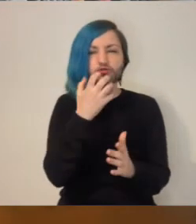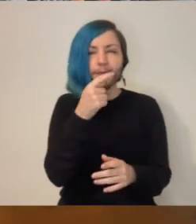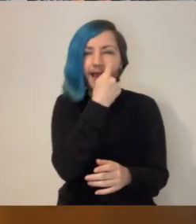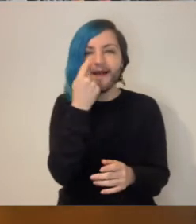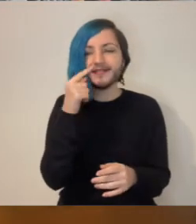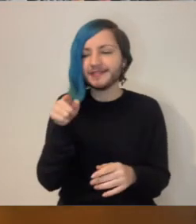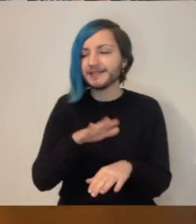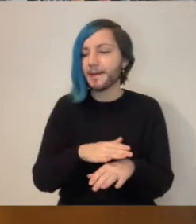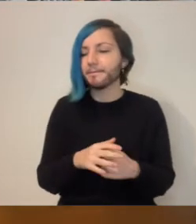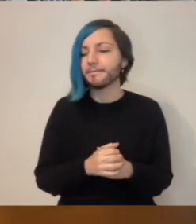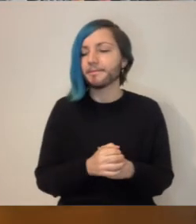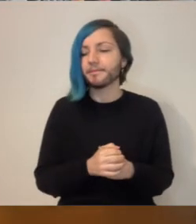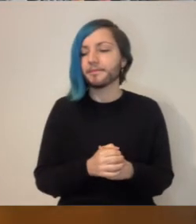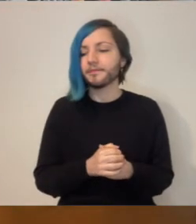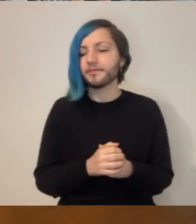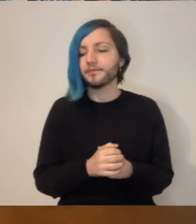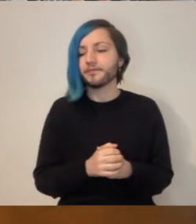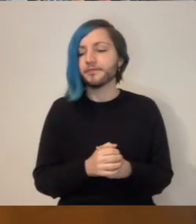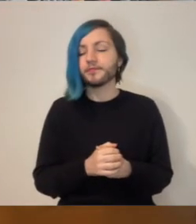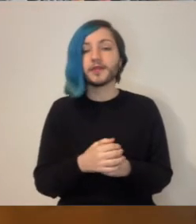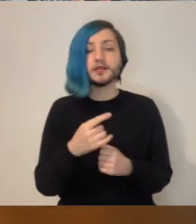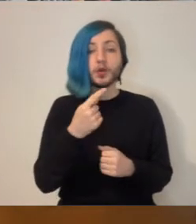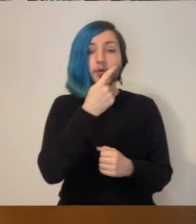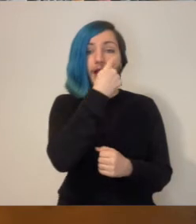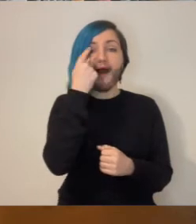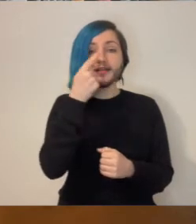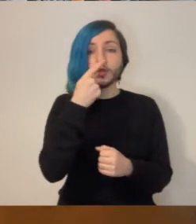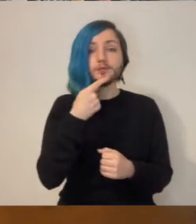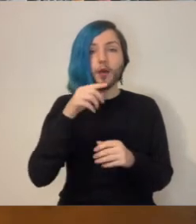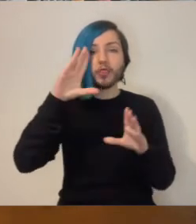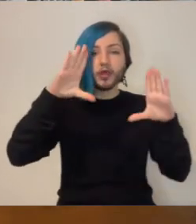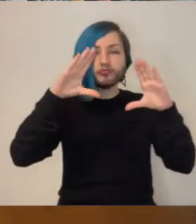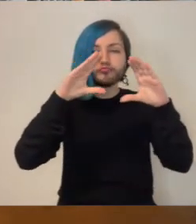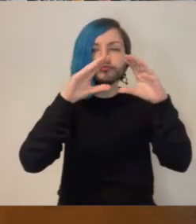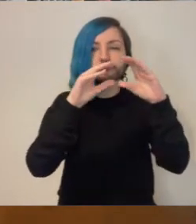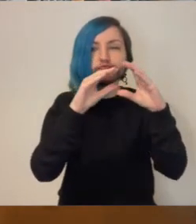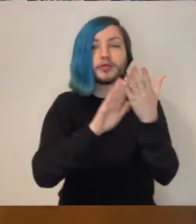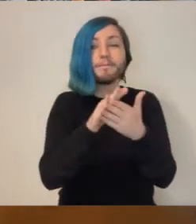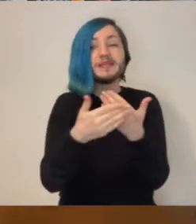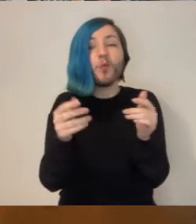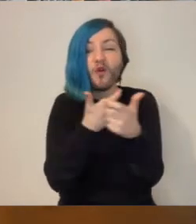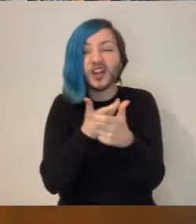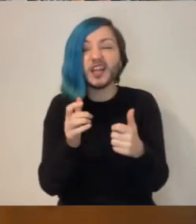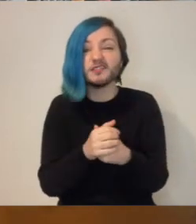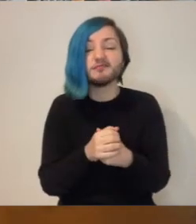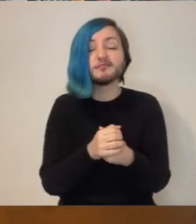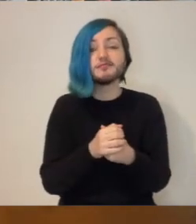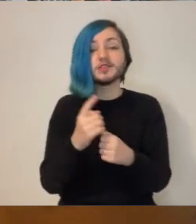little grumpy eyes this time. And yeah, I often say the closer you move features together, the funnier